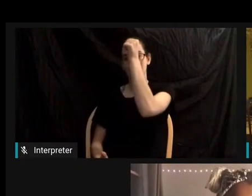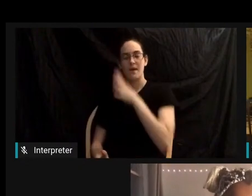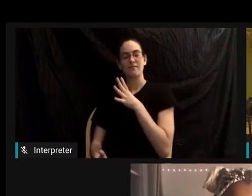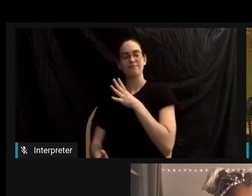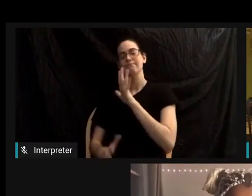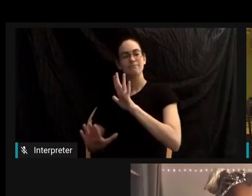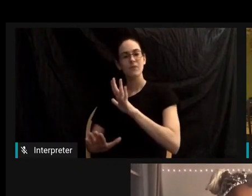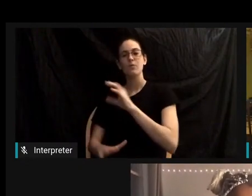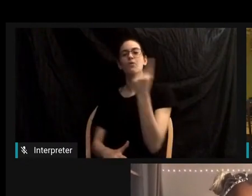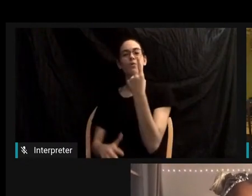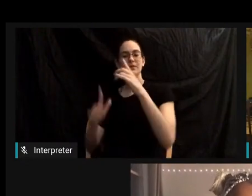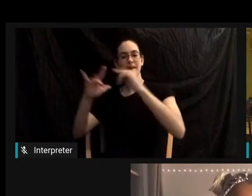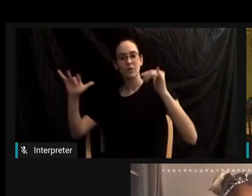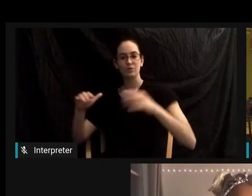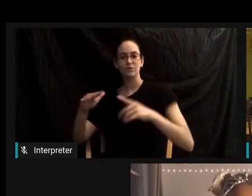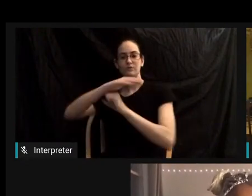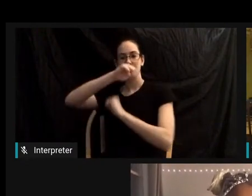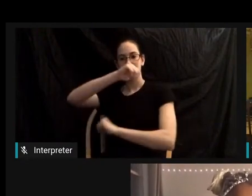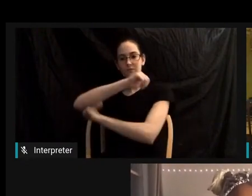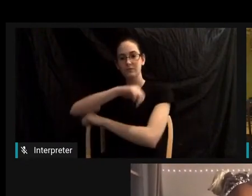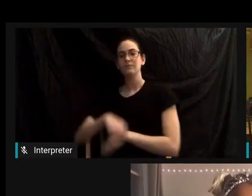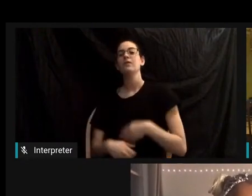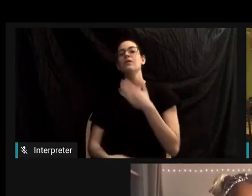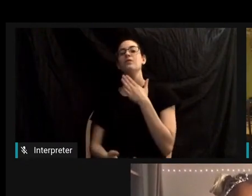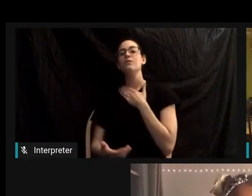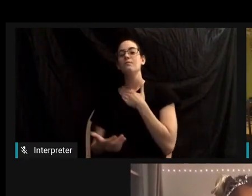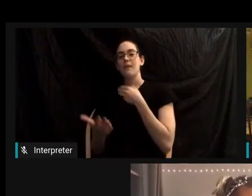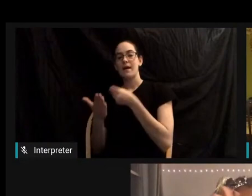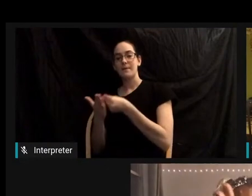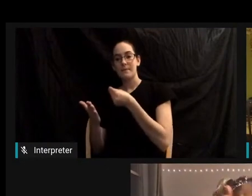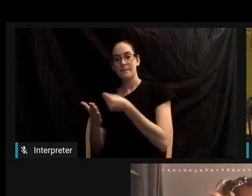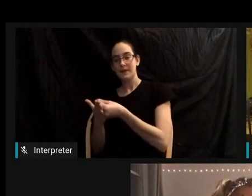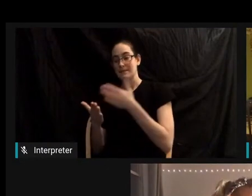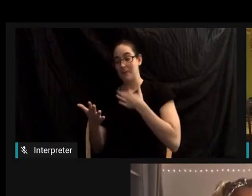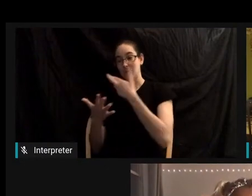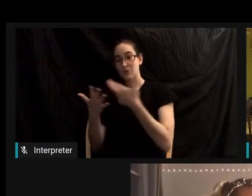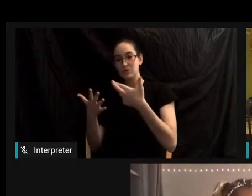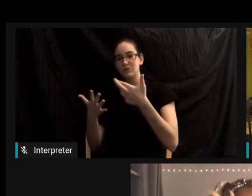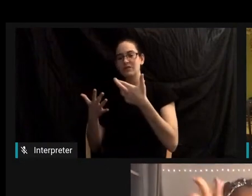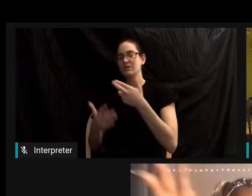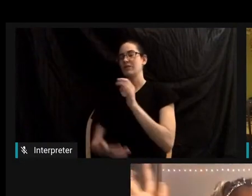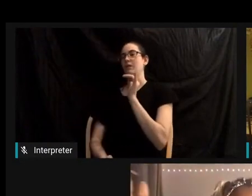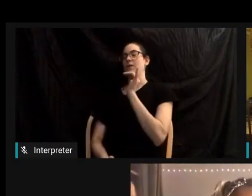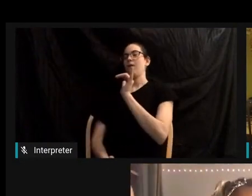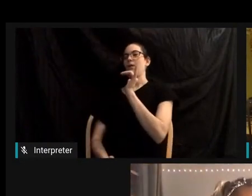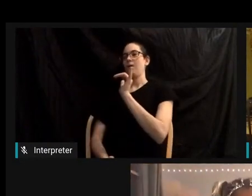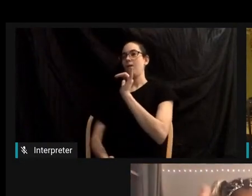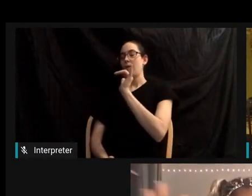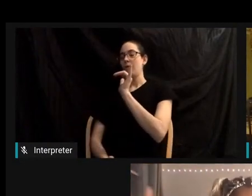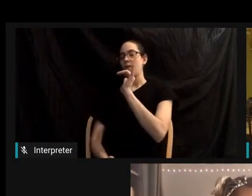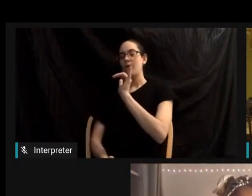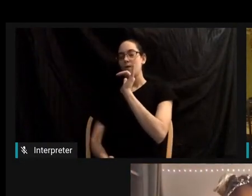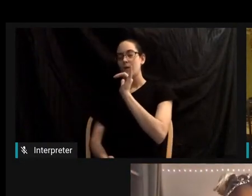like, put my own money and my own resources in, the kind, like, it kind of was like a light bulb moment and everything